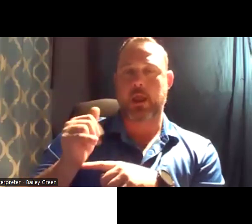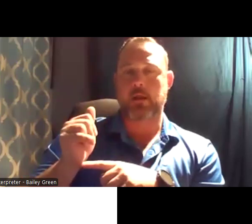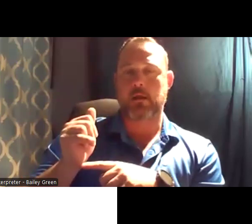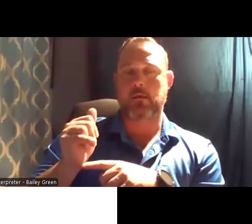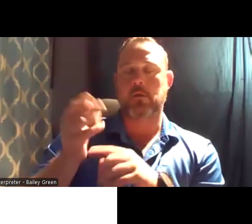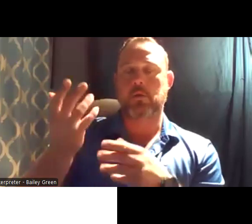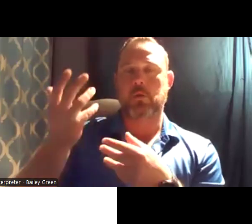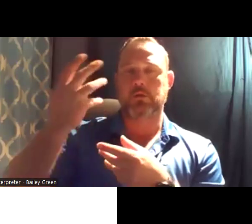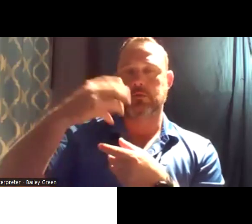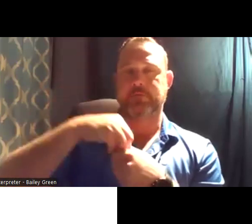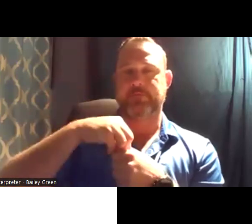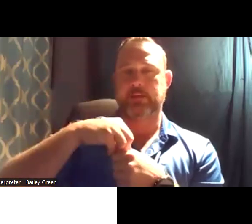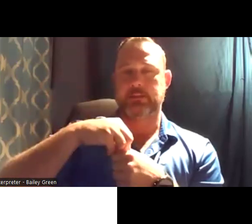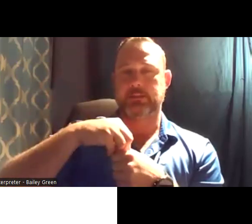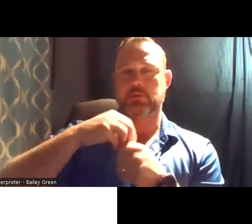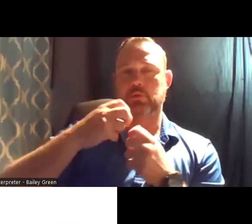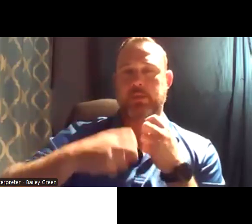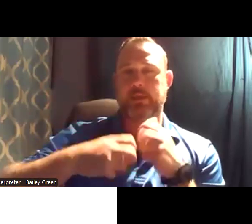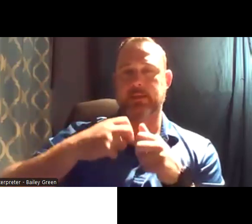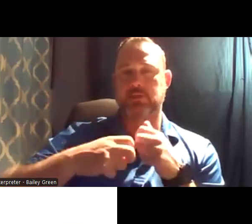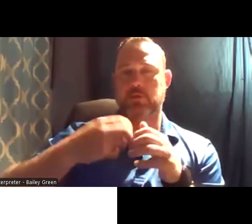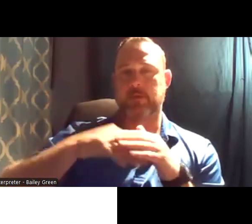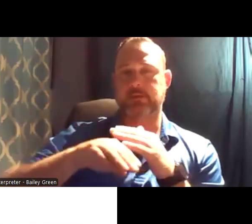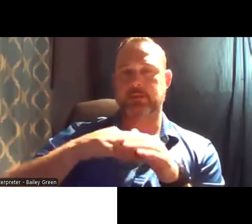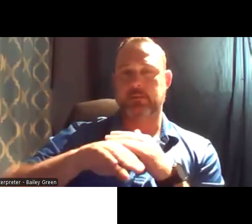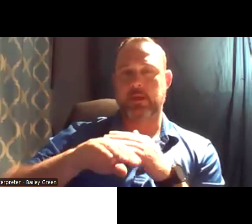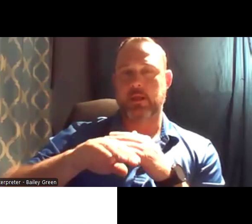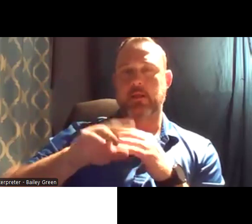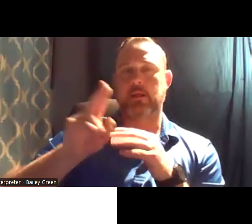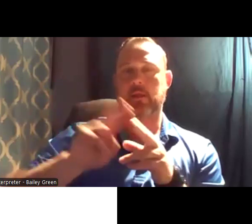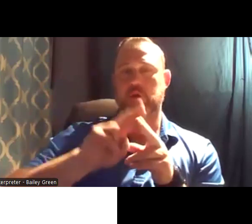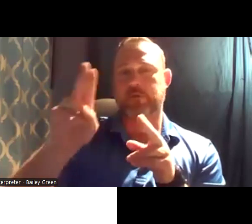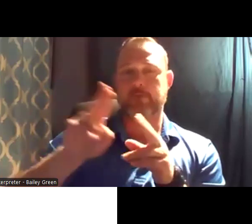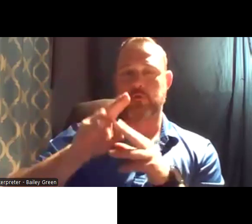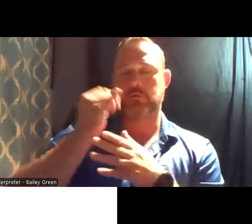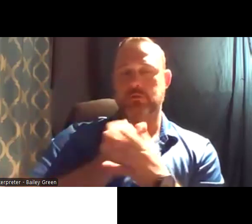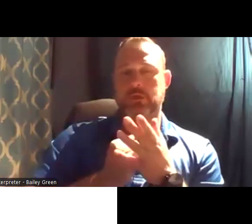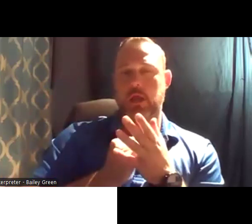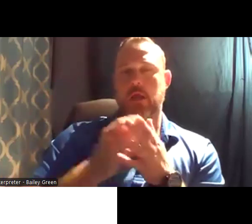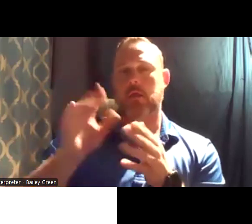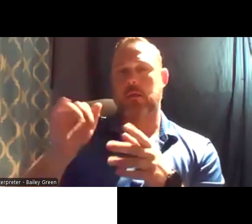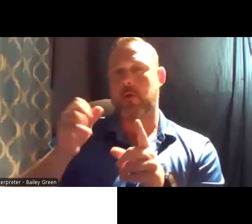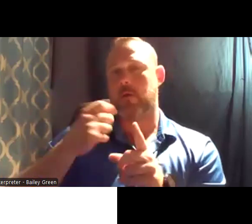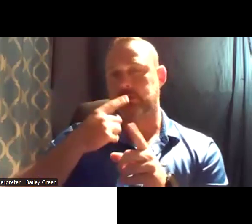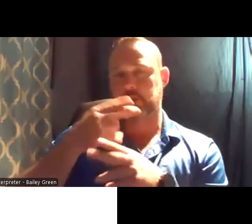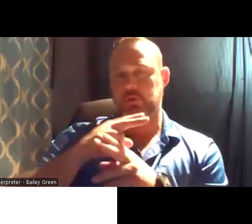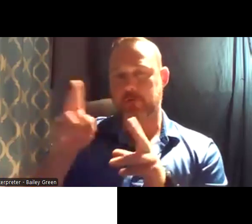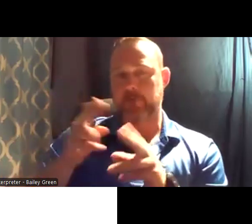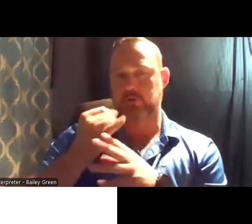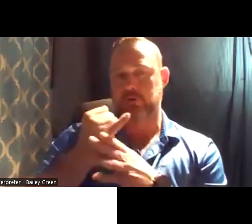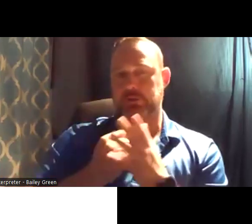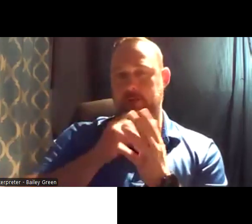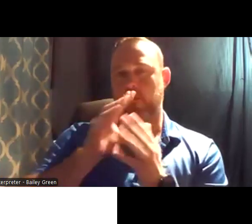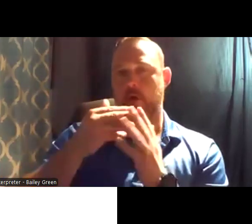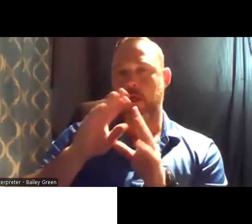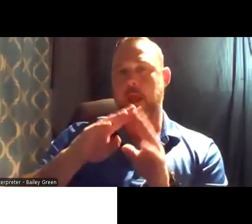fits into the issue of accessibility and universal design. Barbara states, universal design for all housing